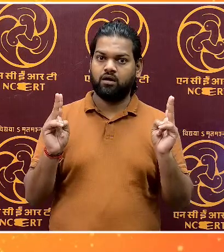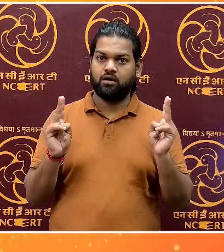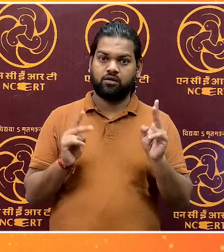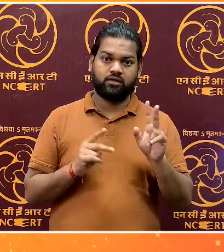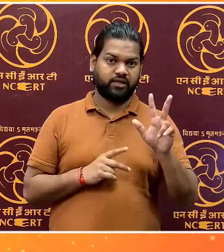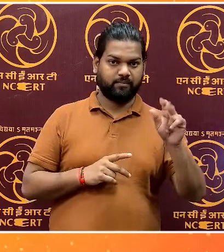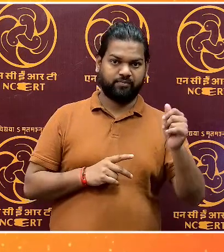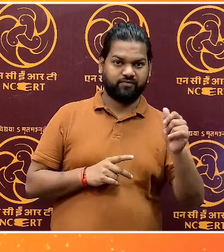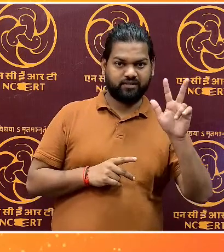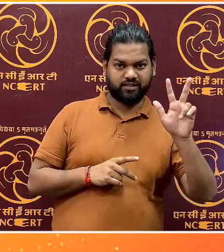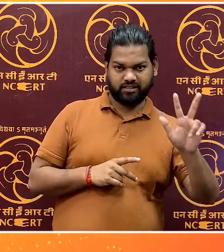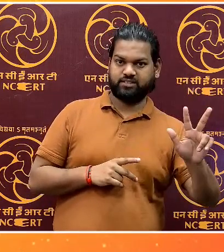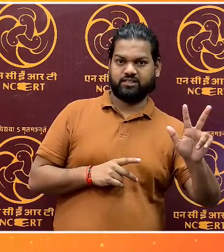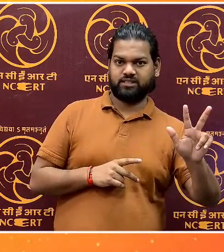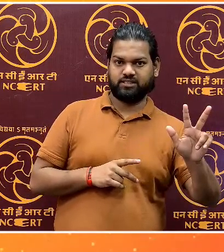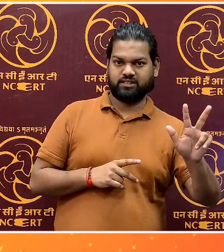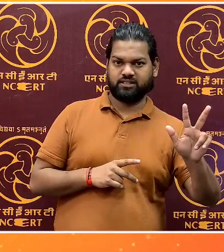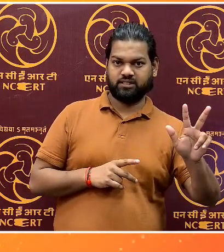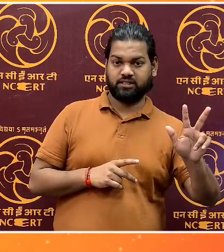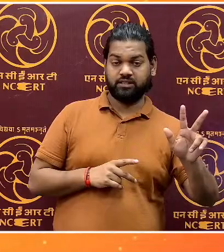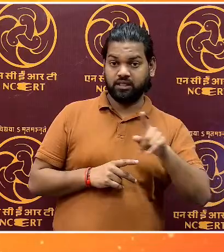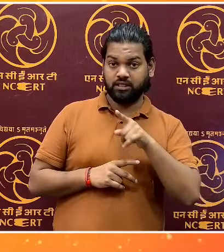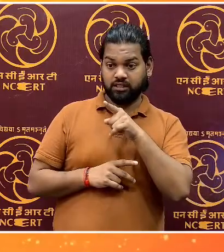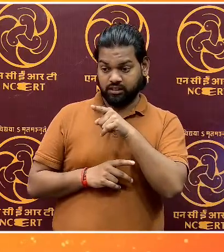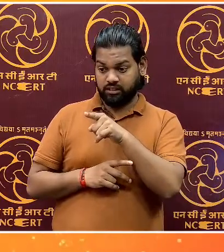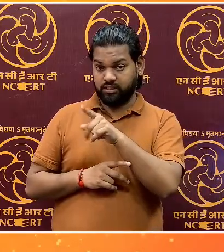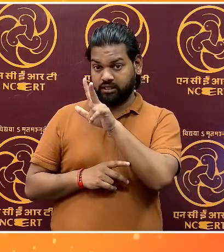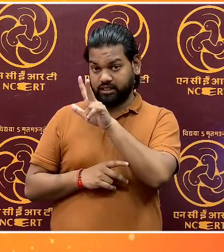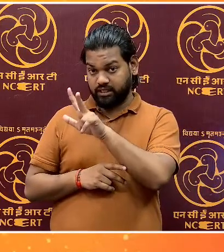8 rupees in simple interest and